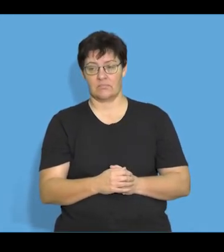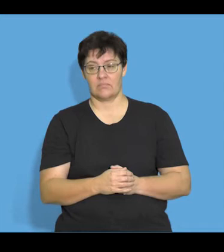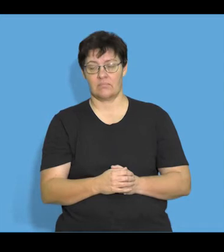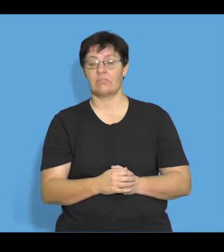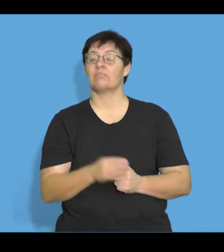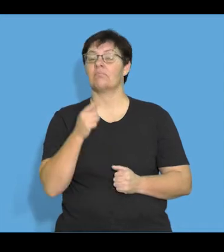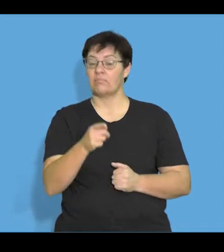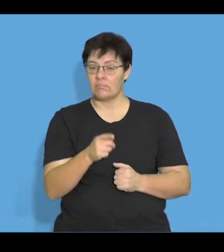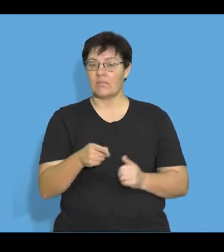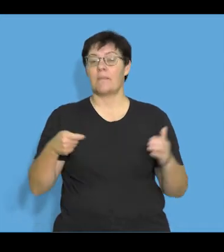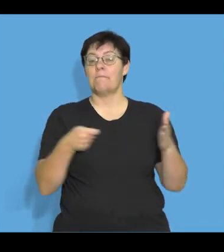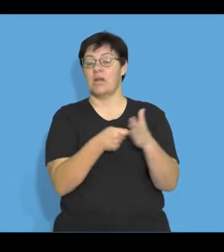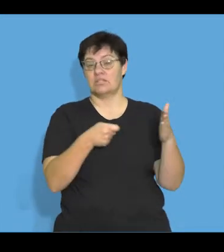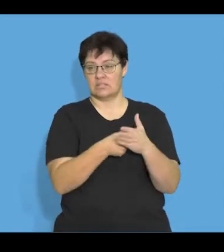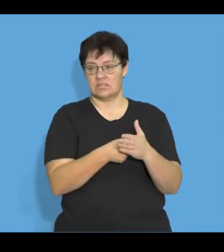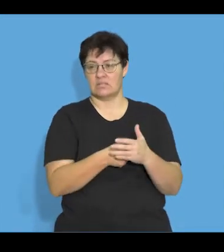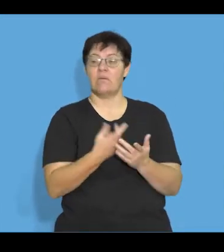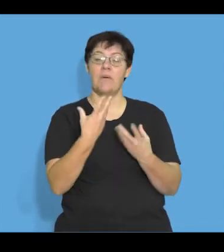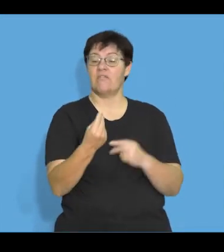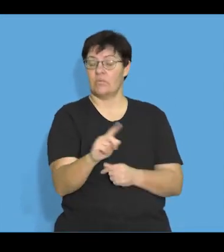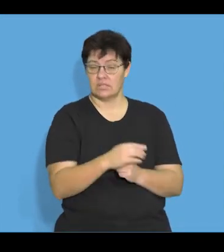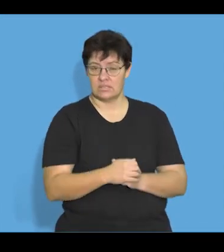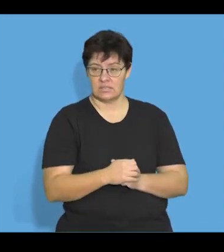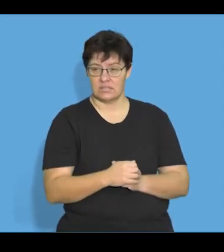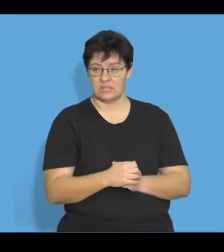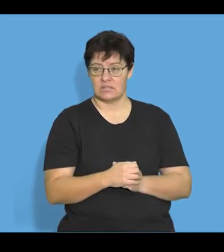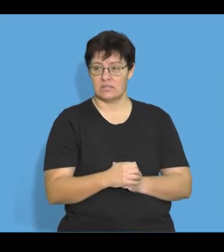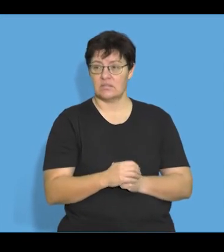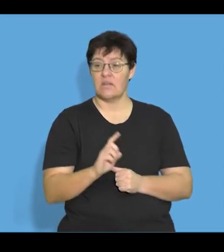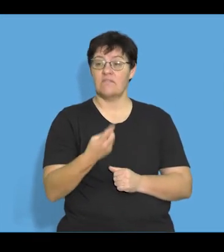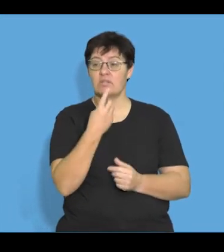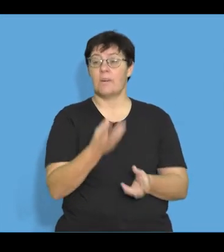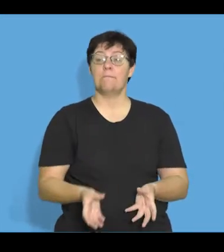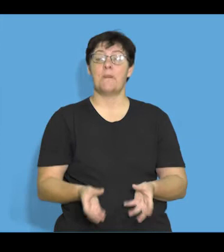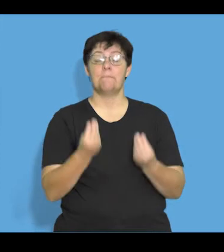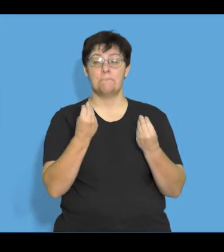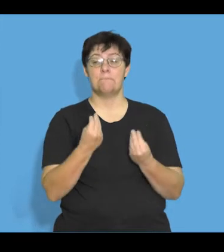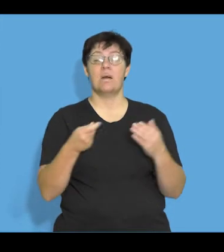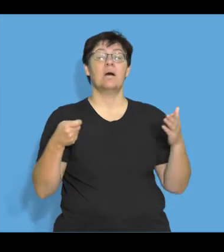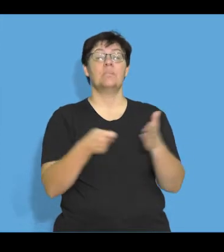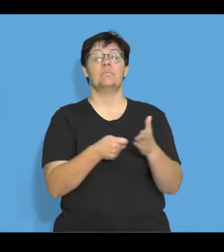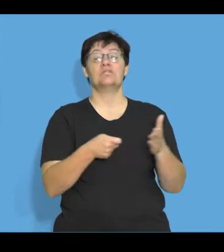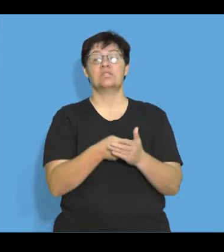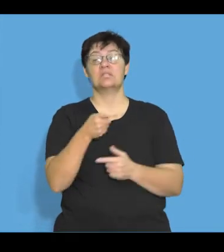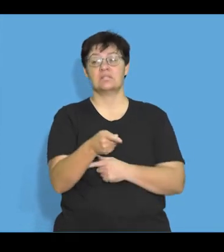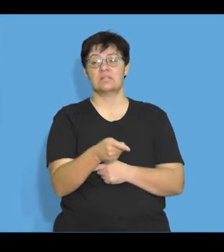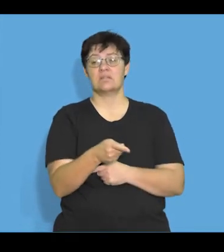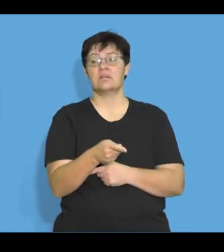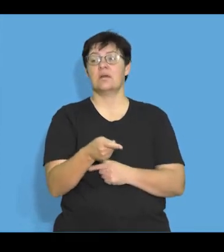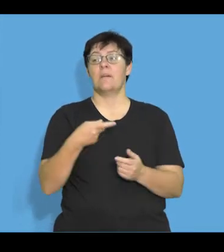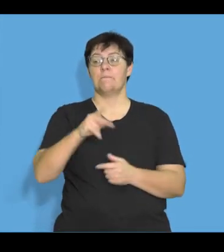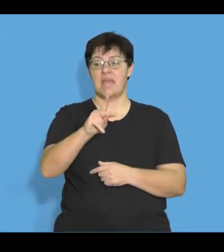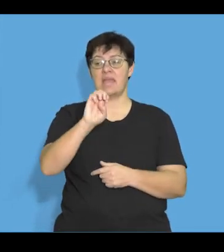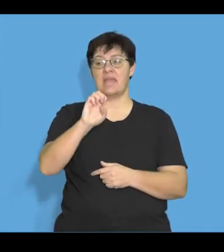In terms of my purchases, here we go. We got the first item we have here, purchased merchandise and paid by EFT, that